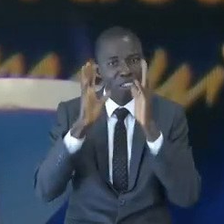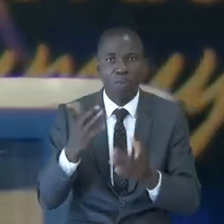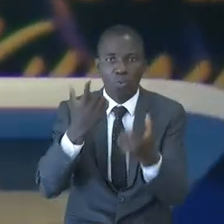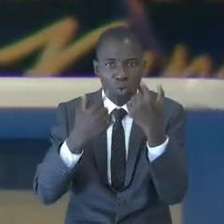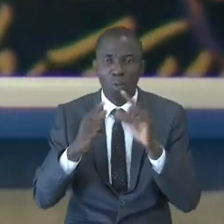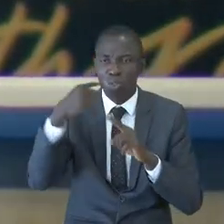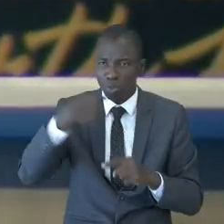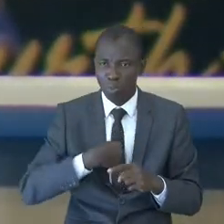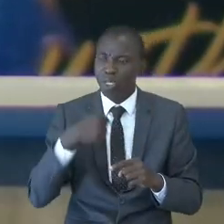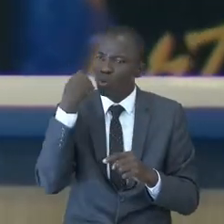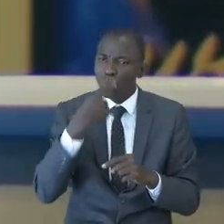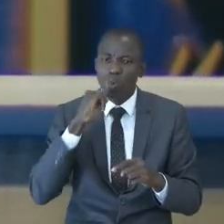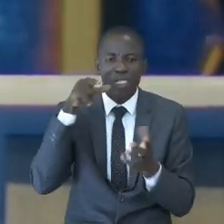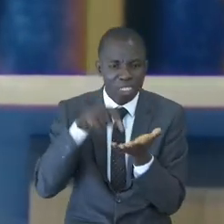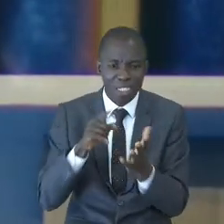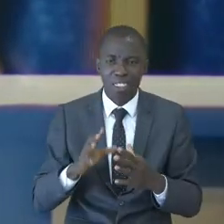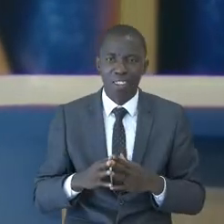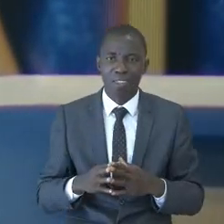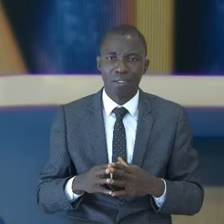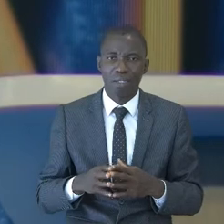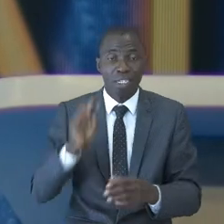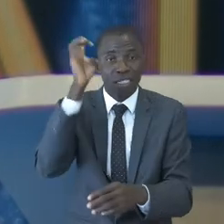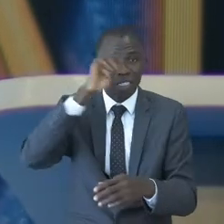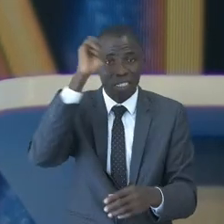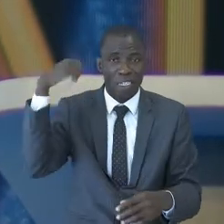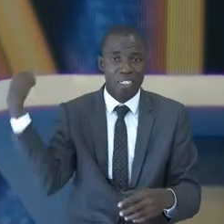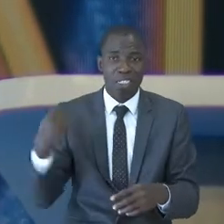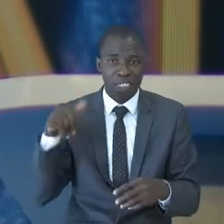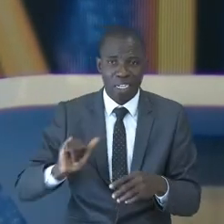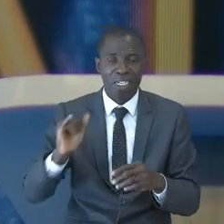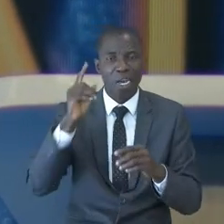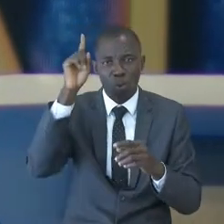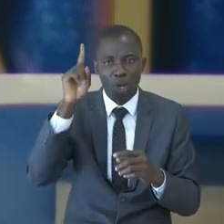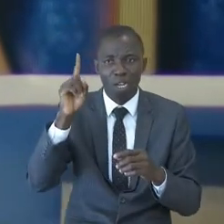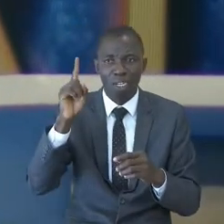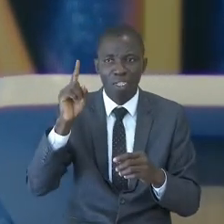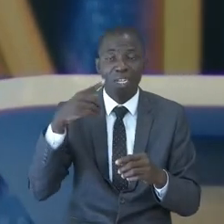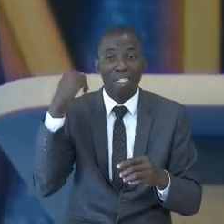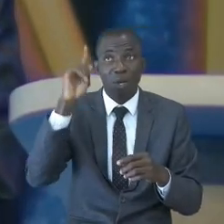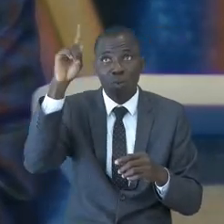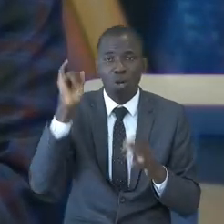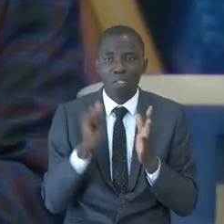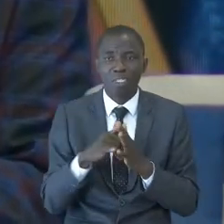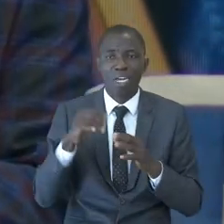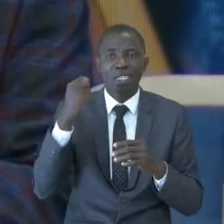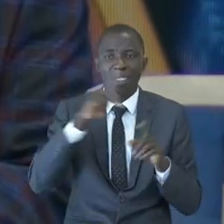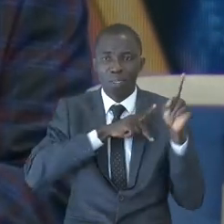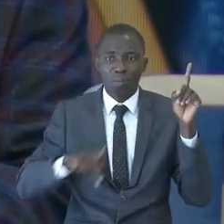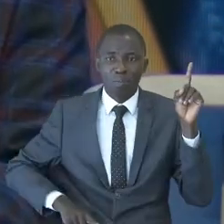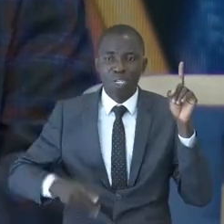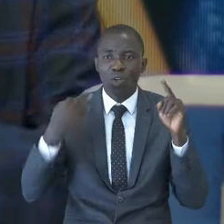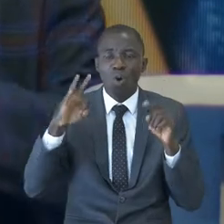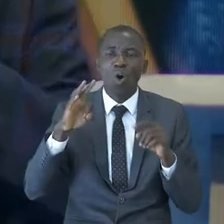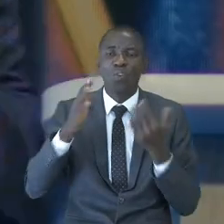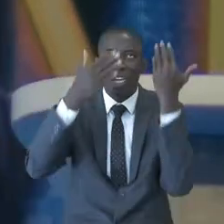me? Who is this? The Eternal One. Who is this? the one, the prince of heaven